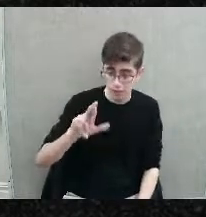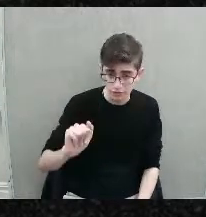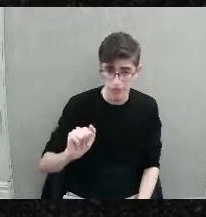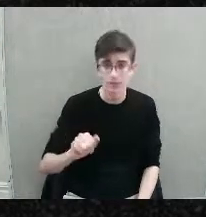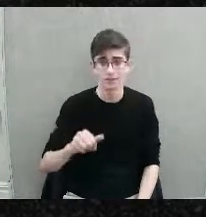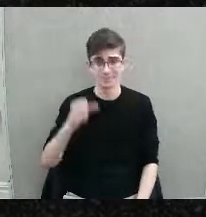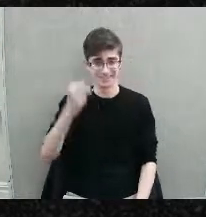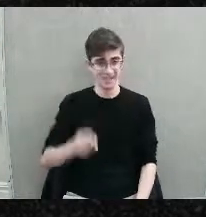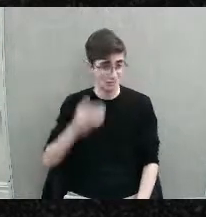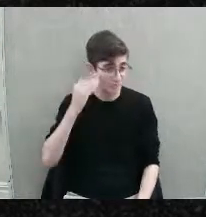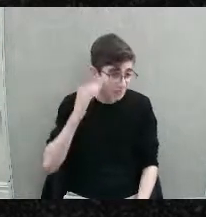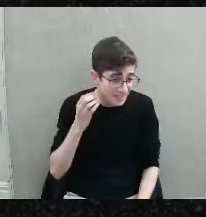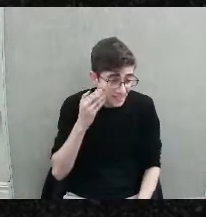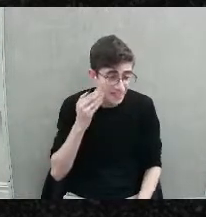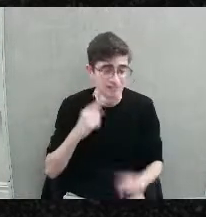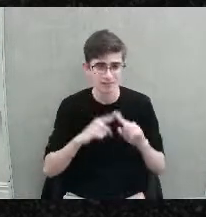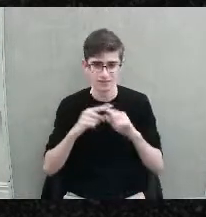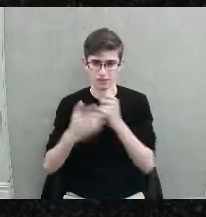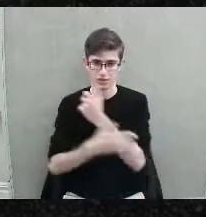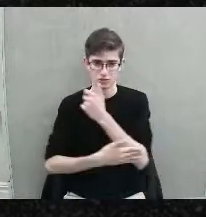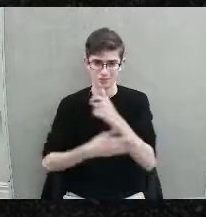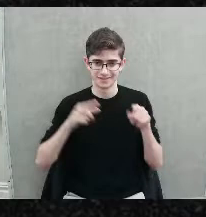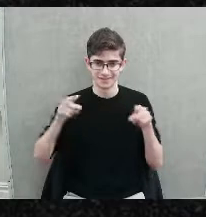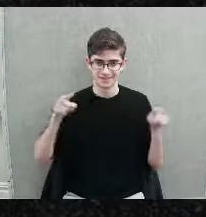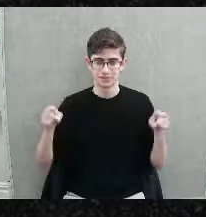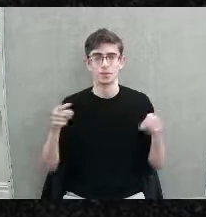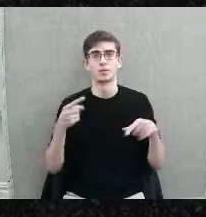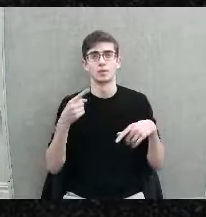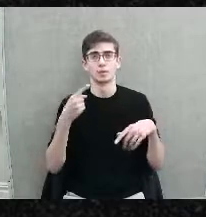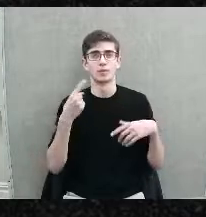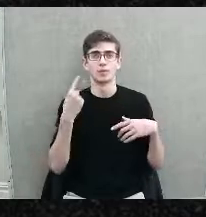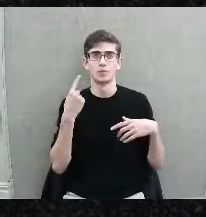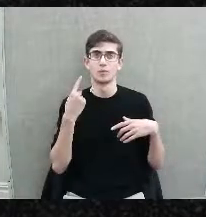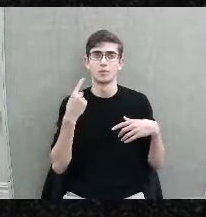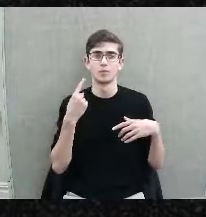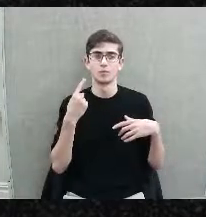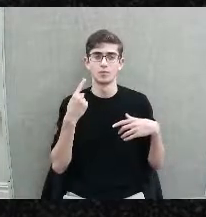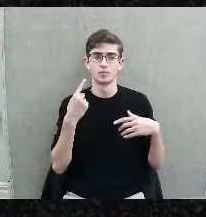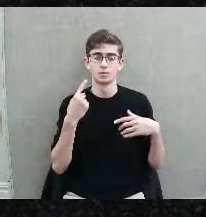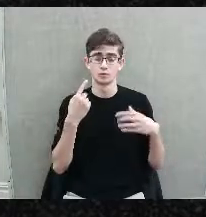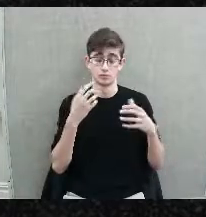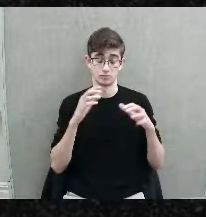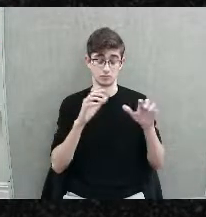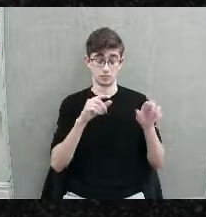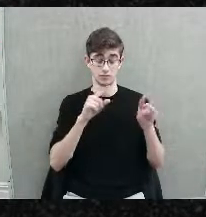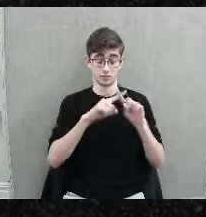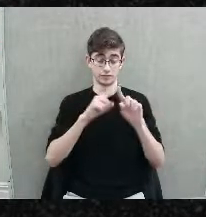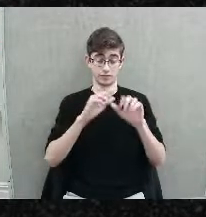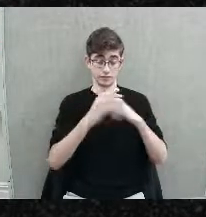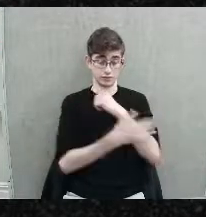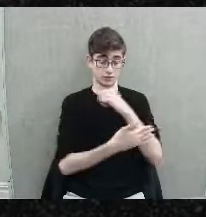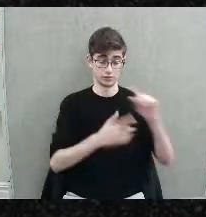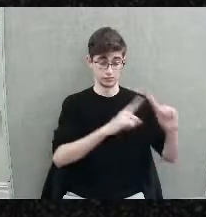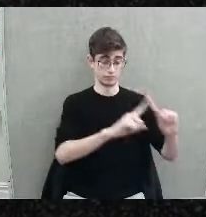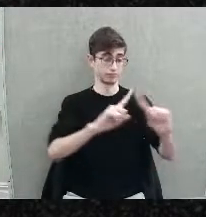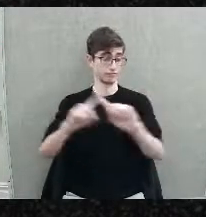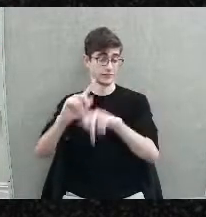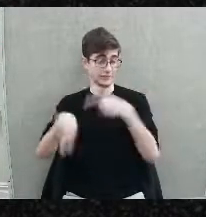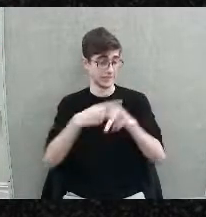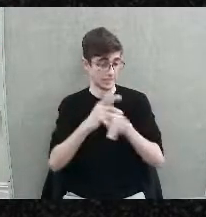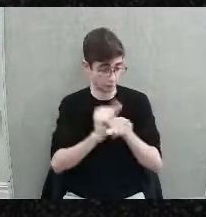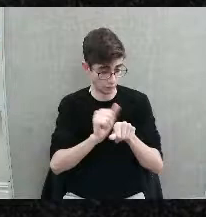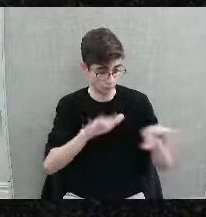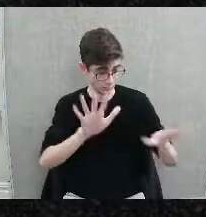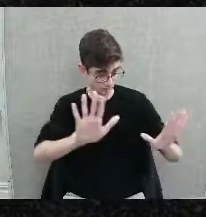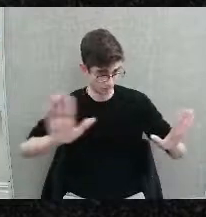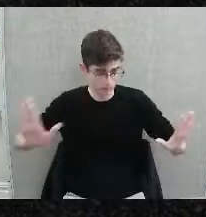different contexts. And so, on one hand, it was doing very different work in these different contexts. So, in the